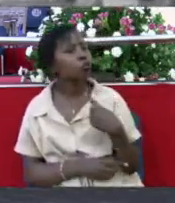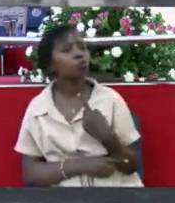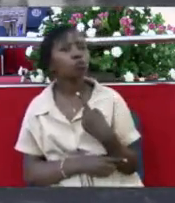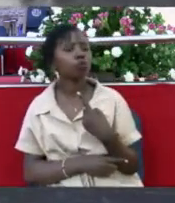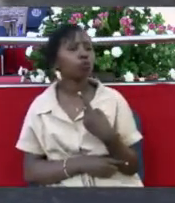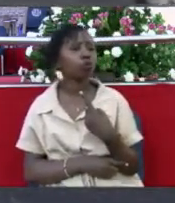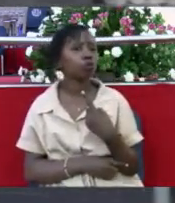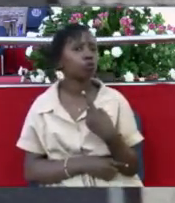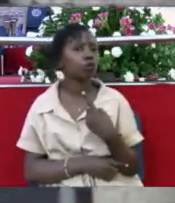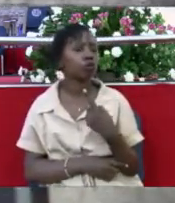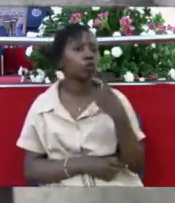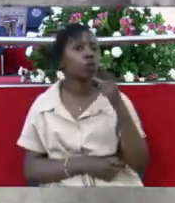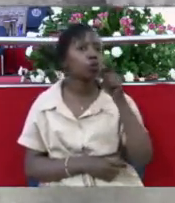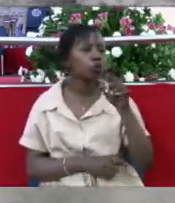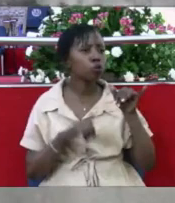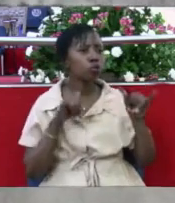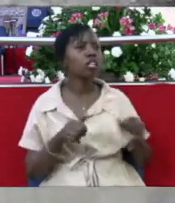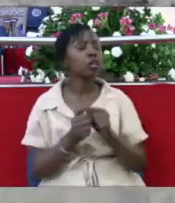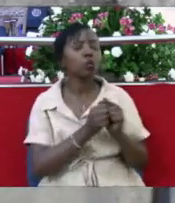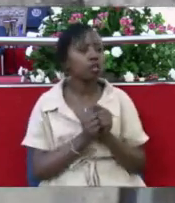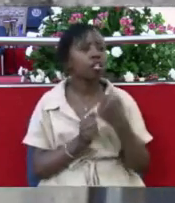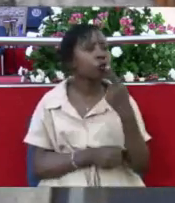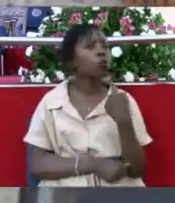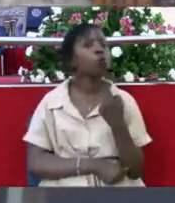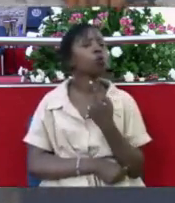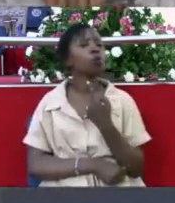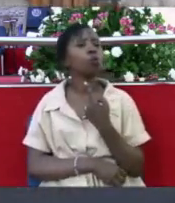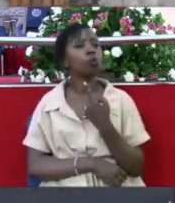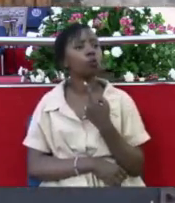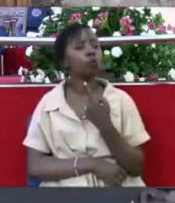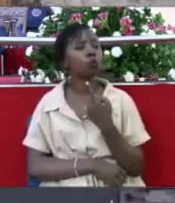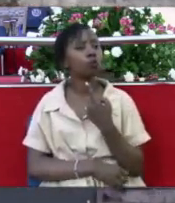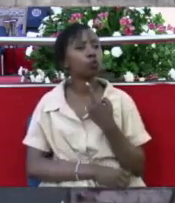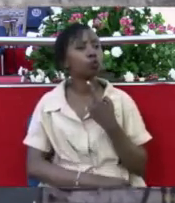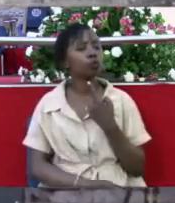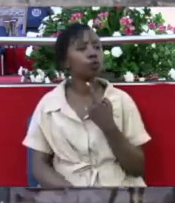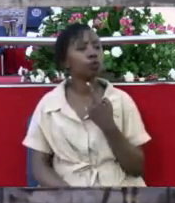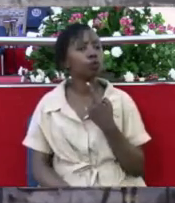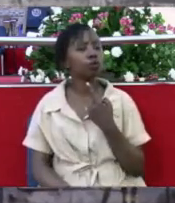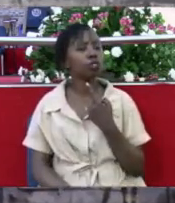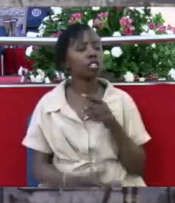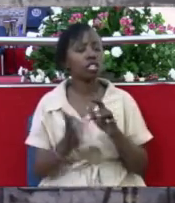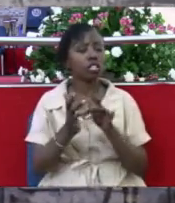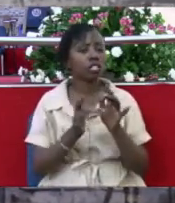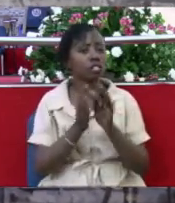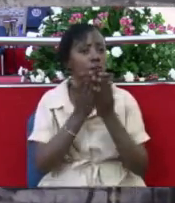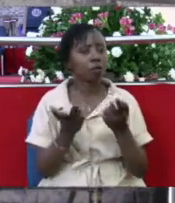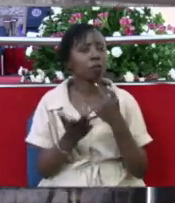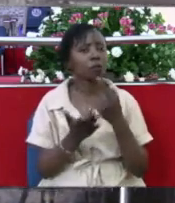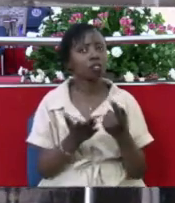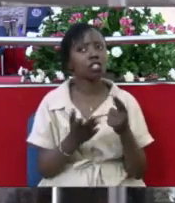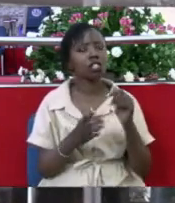Who do you hang out with the most? Basi unashinda na nani? The Bible says in the book of Psalms,